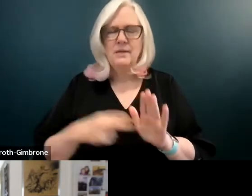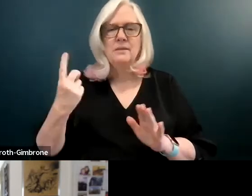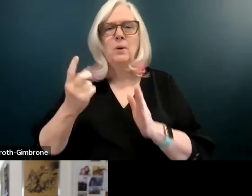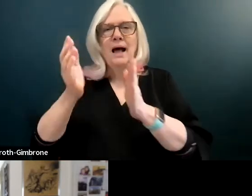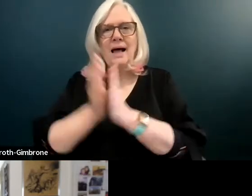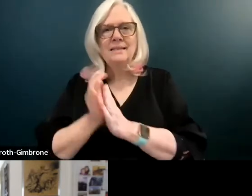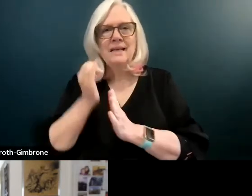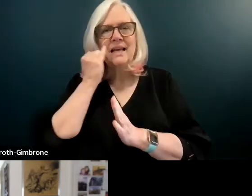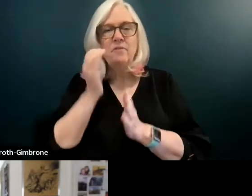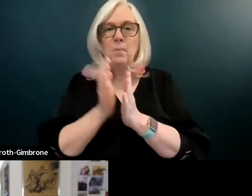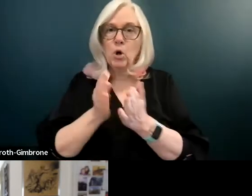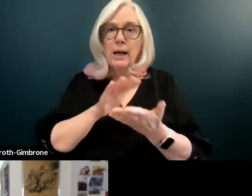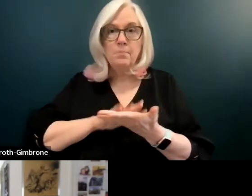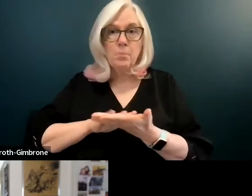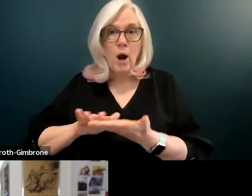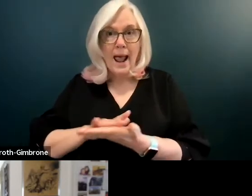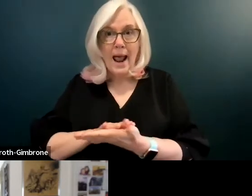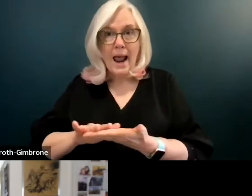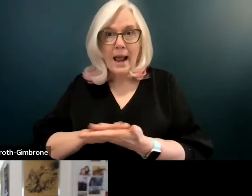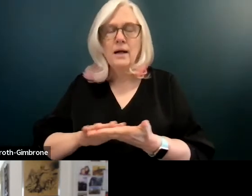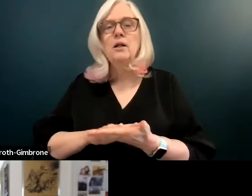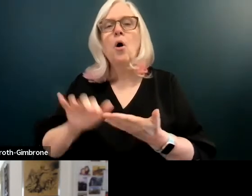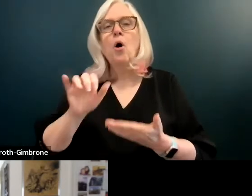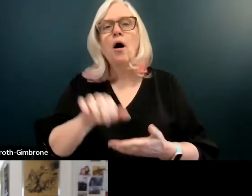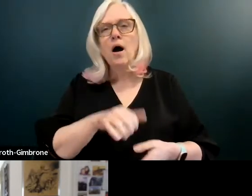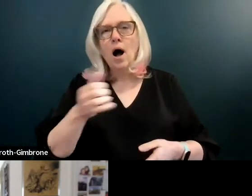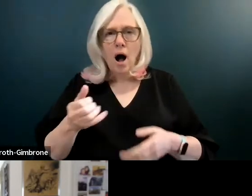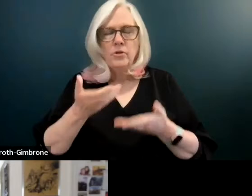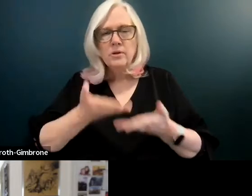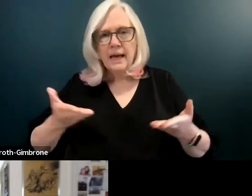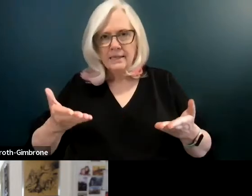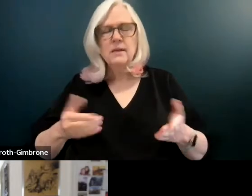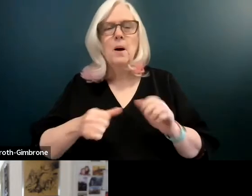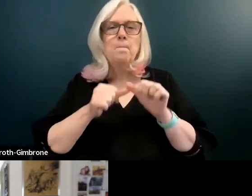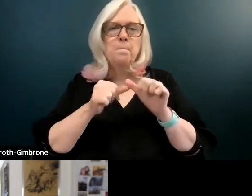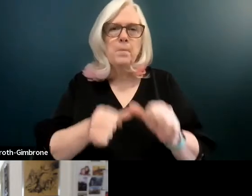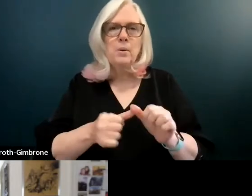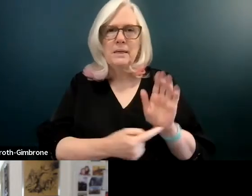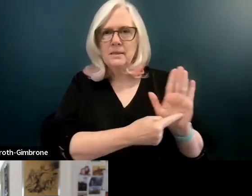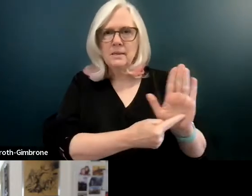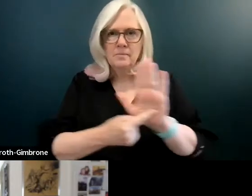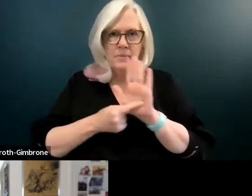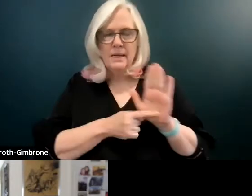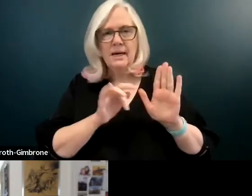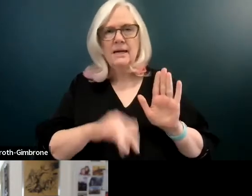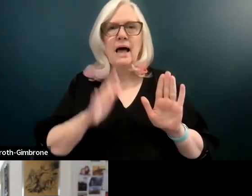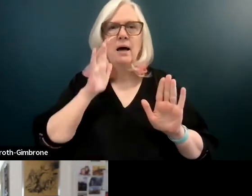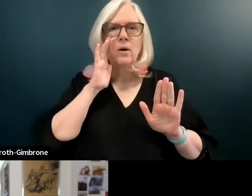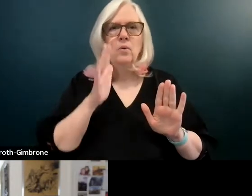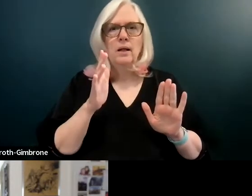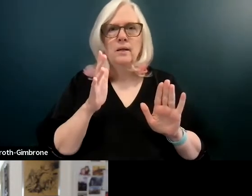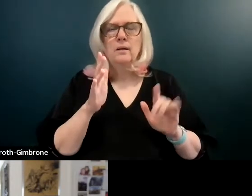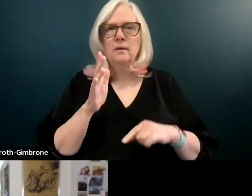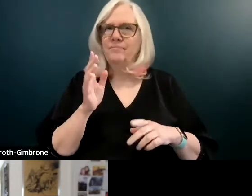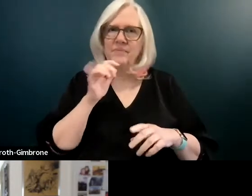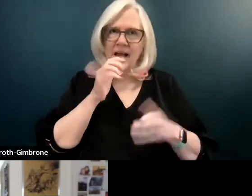in Braille or other items on permanent display out on the library floor for patrons to interact with, not books that people would check